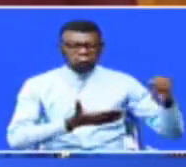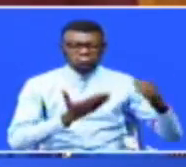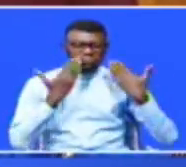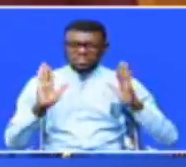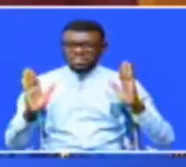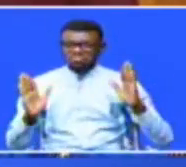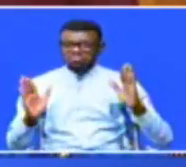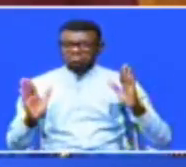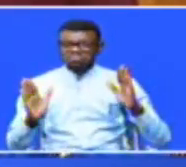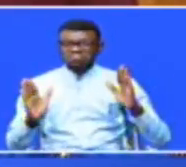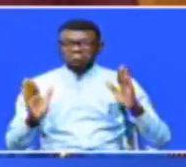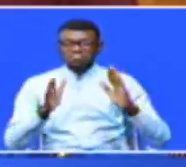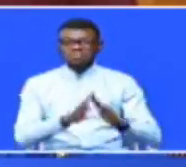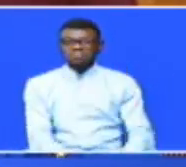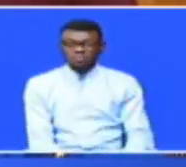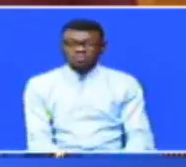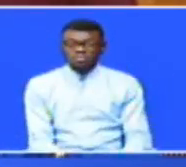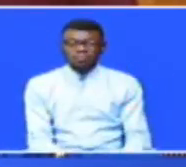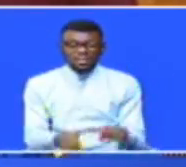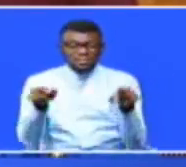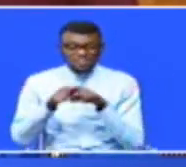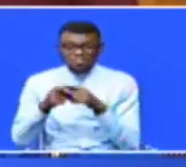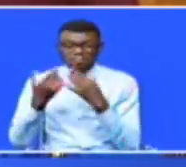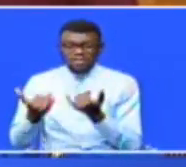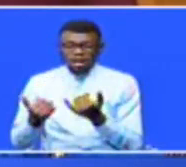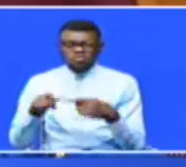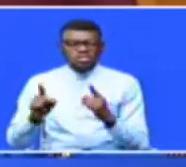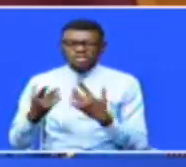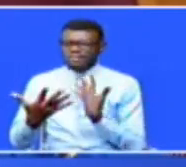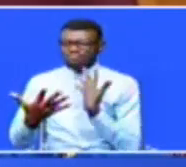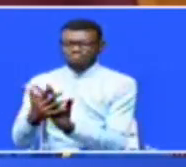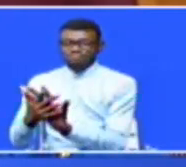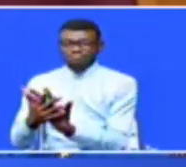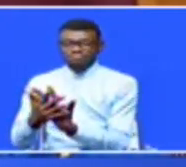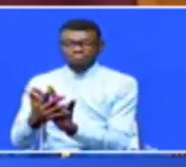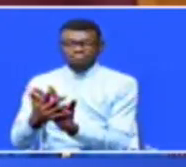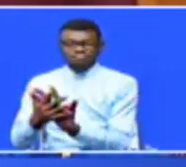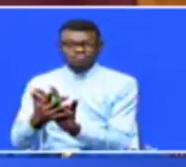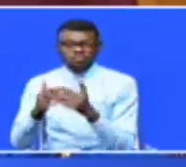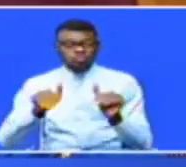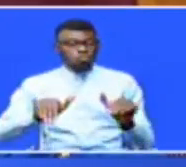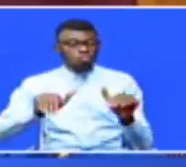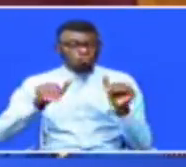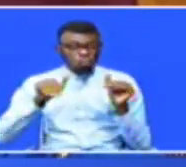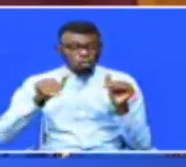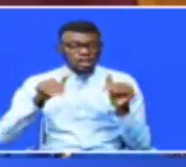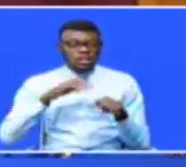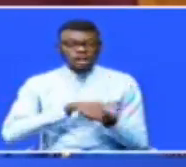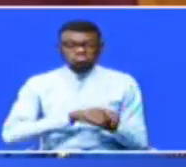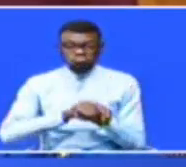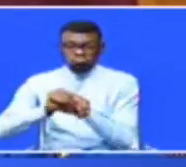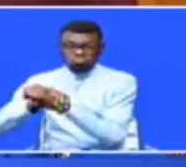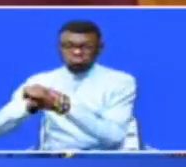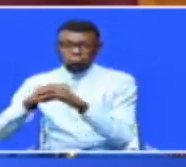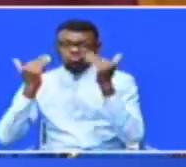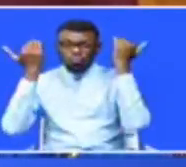officer. As I talk, he's in police custody, awaiting to be arraigned